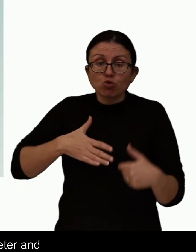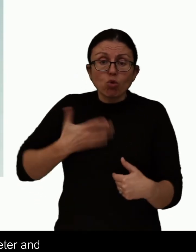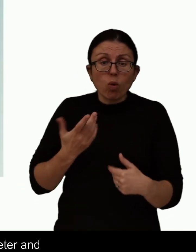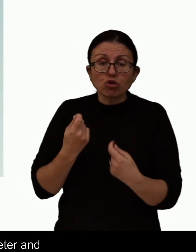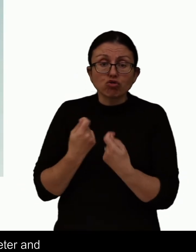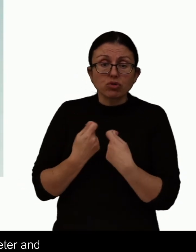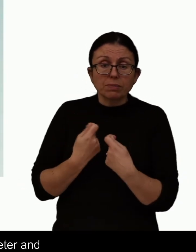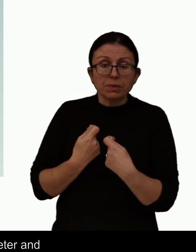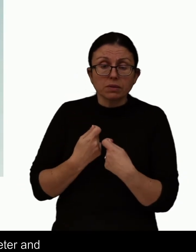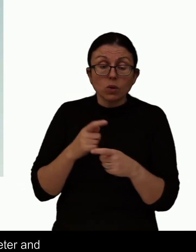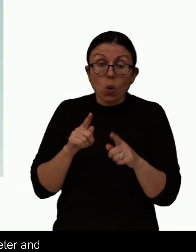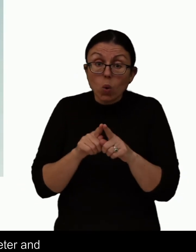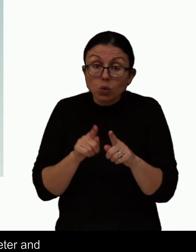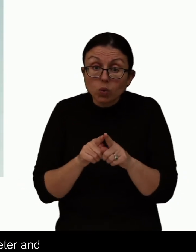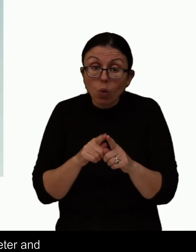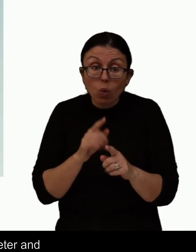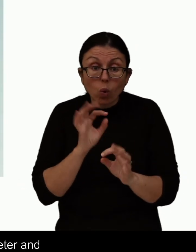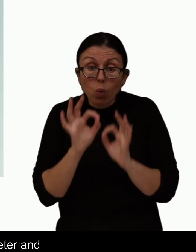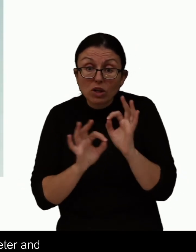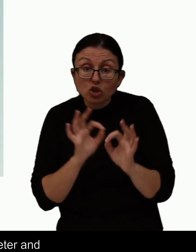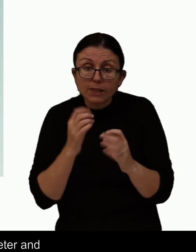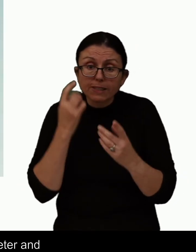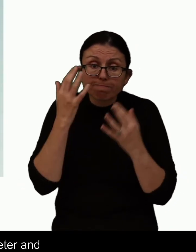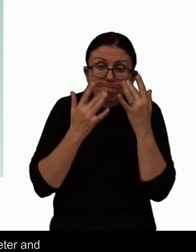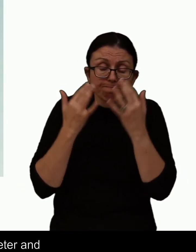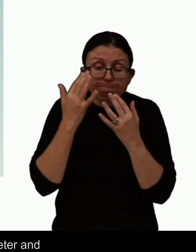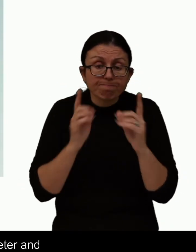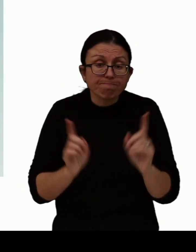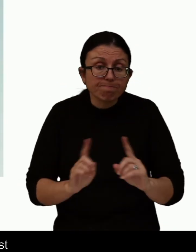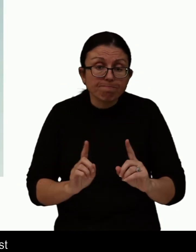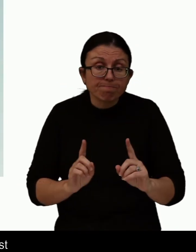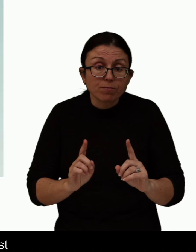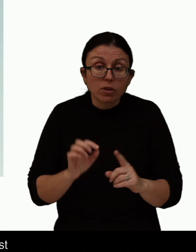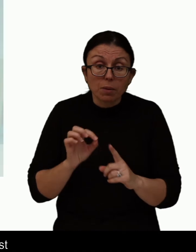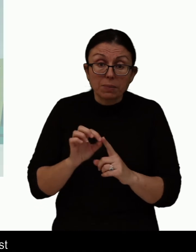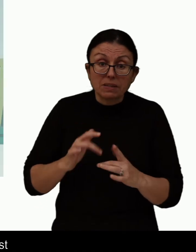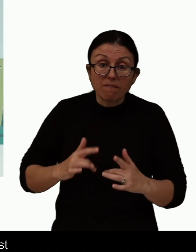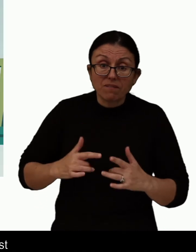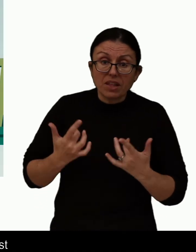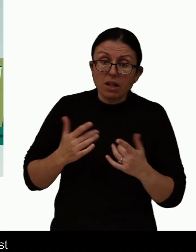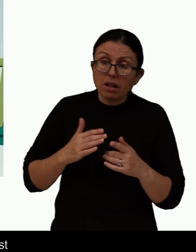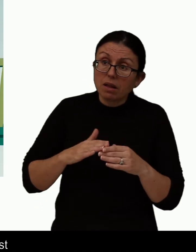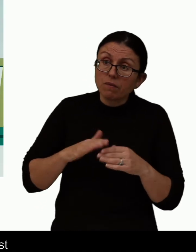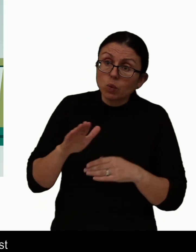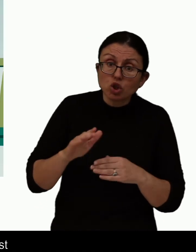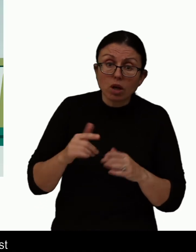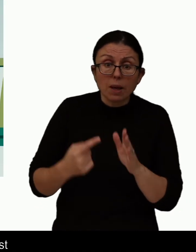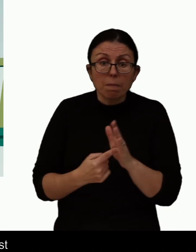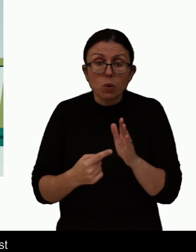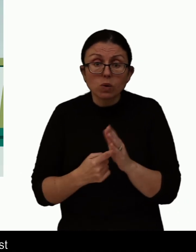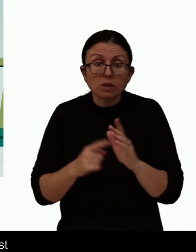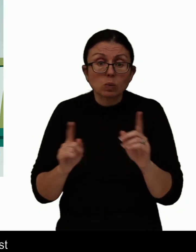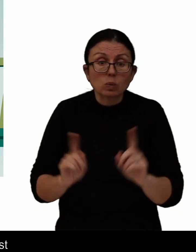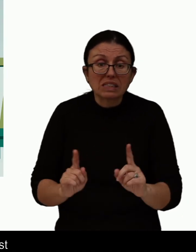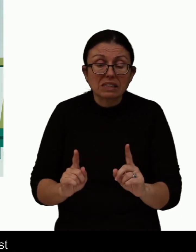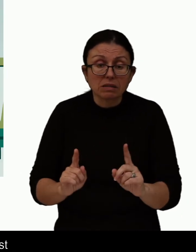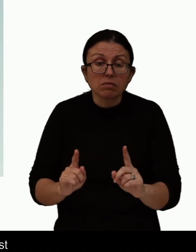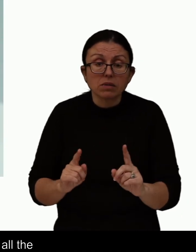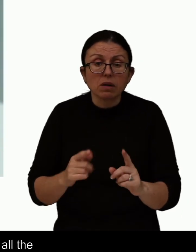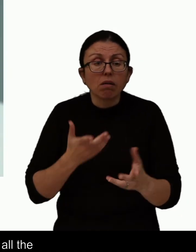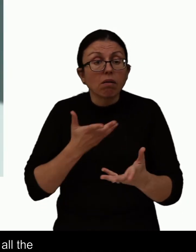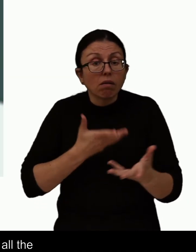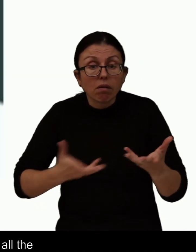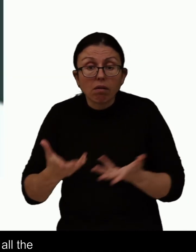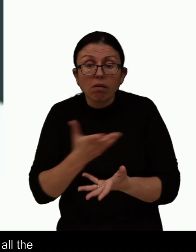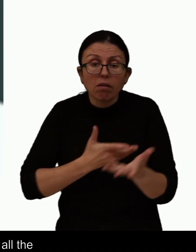also considering the questions Peter and his partner put together, Peter's concerns, and what Peter feels is most important to him and for his future.